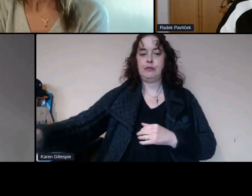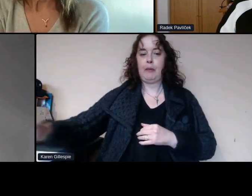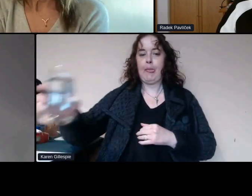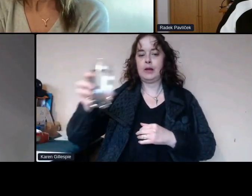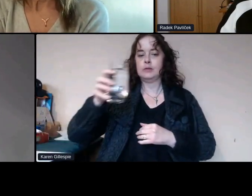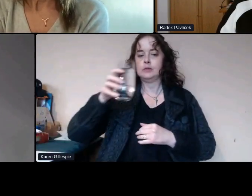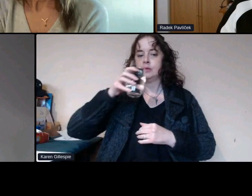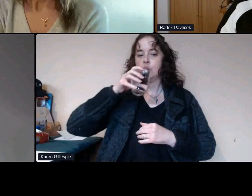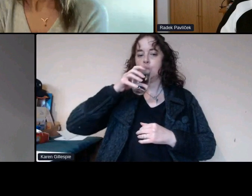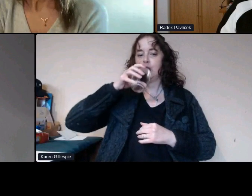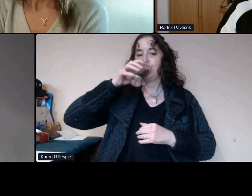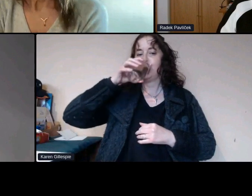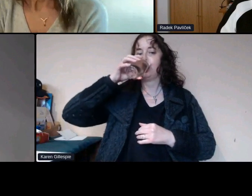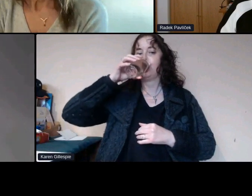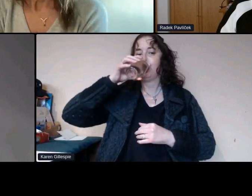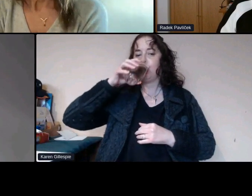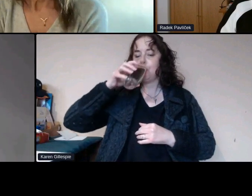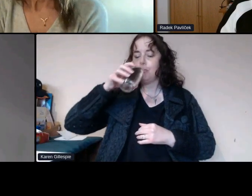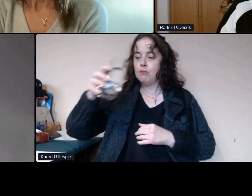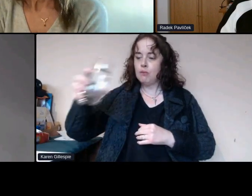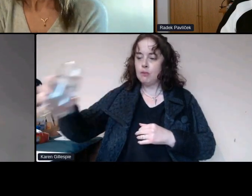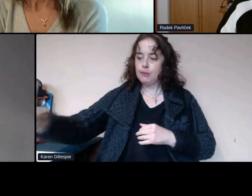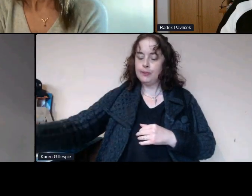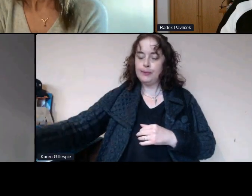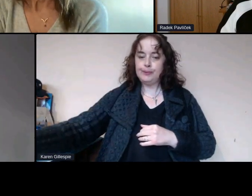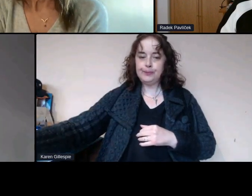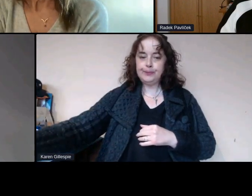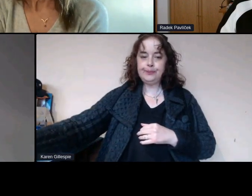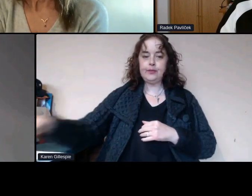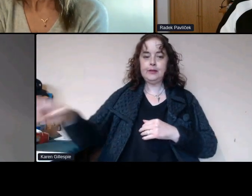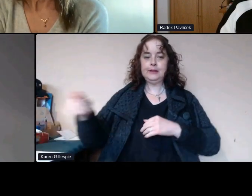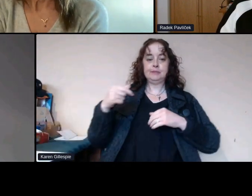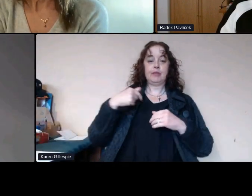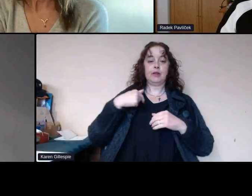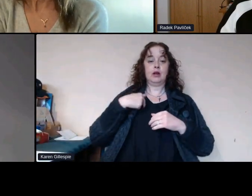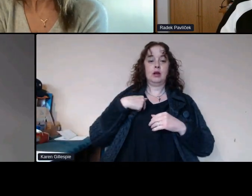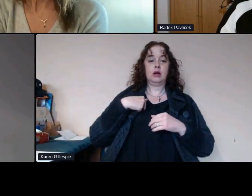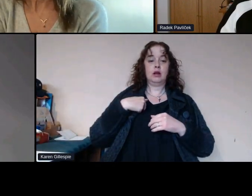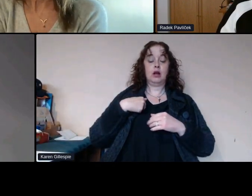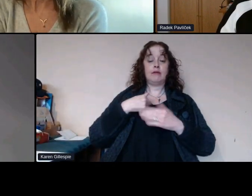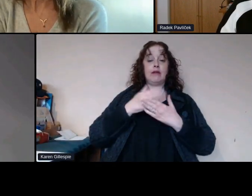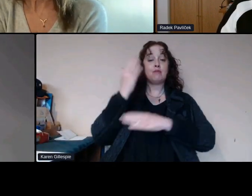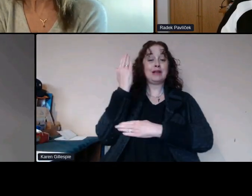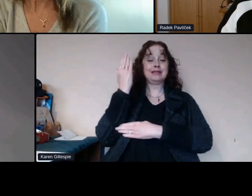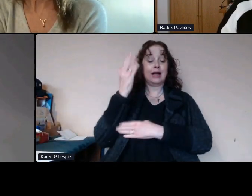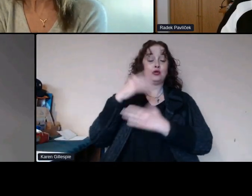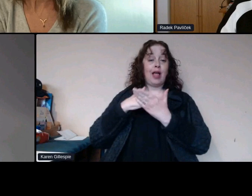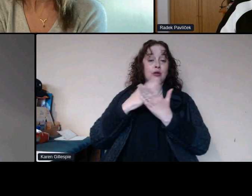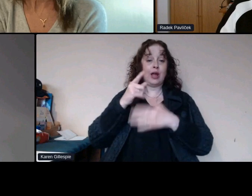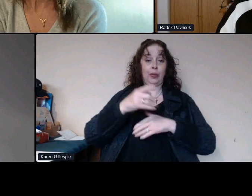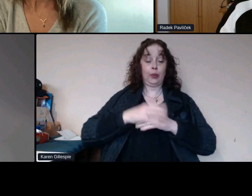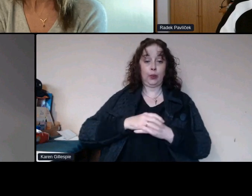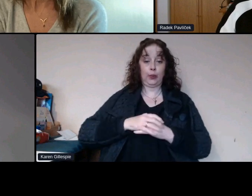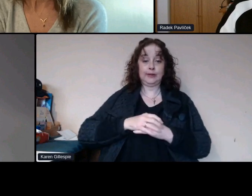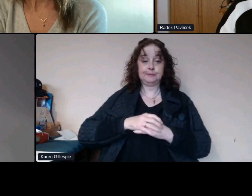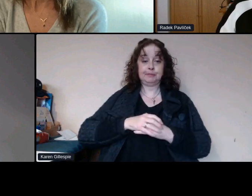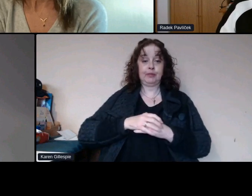everybody. Yeah, I'm going to share a little presentation here. I think you can